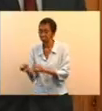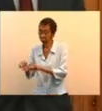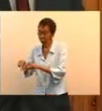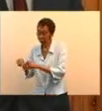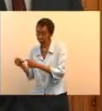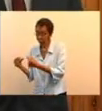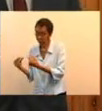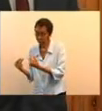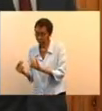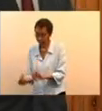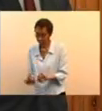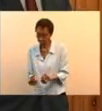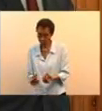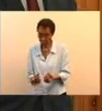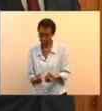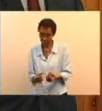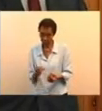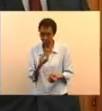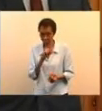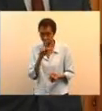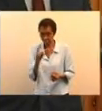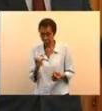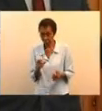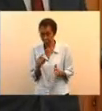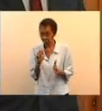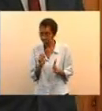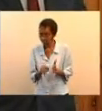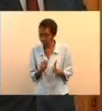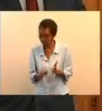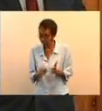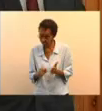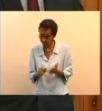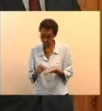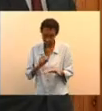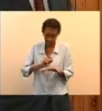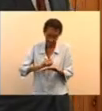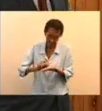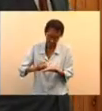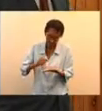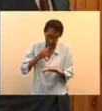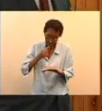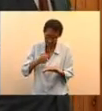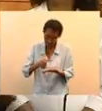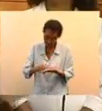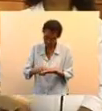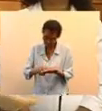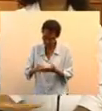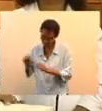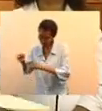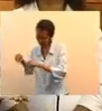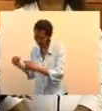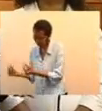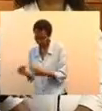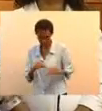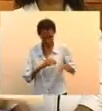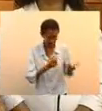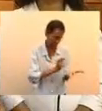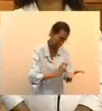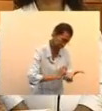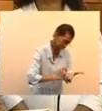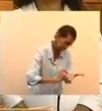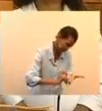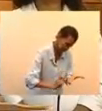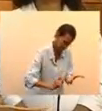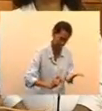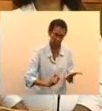then apply to the court either orally during a court hearing or in writing by sending a joint letter to the